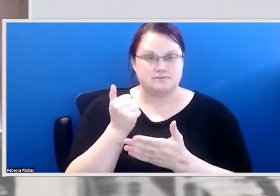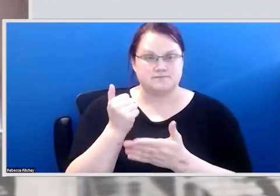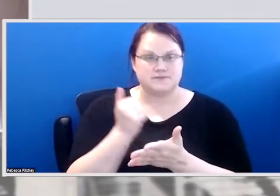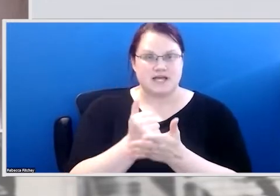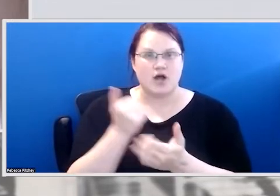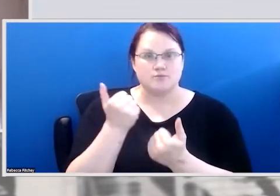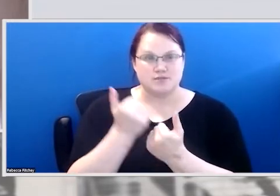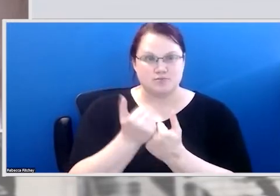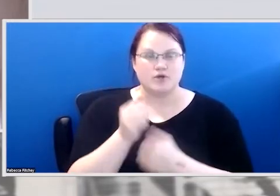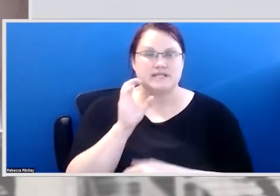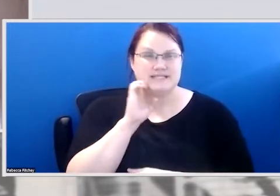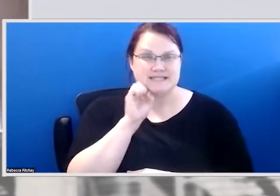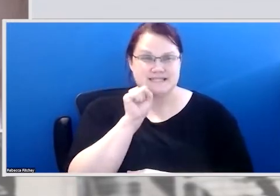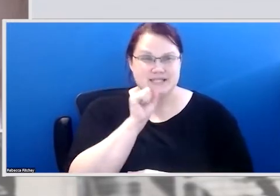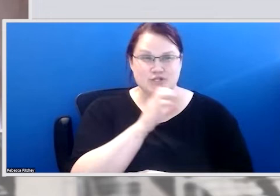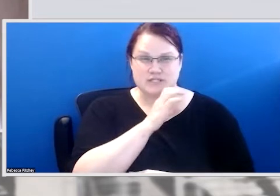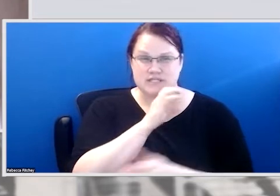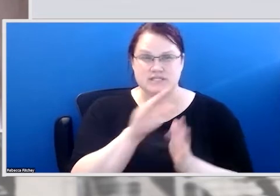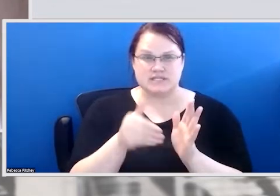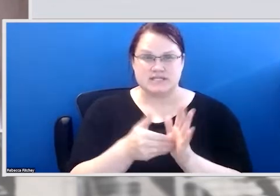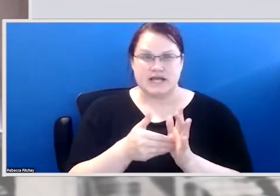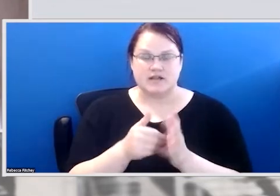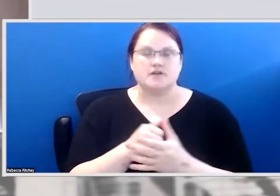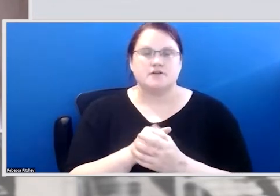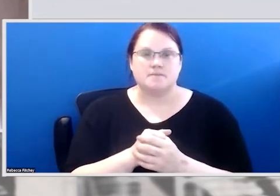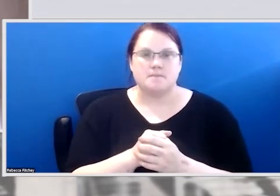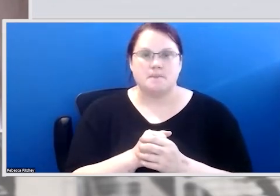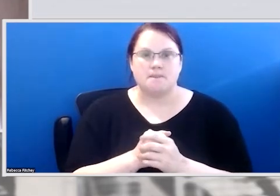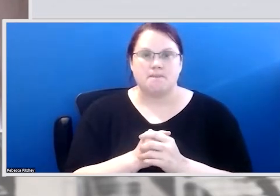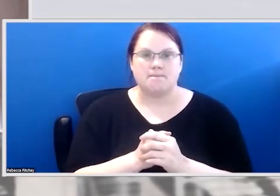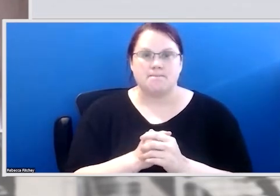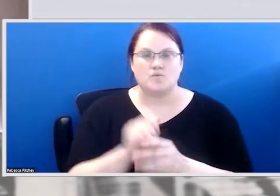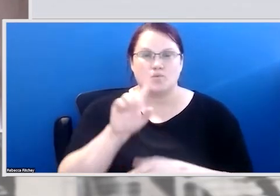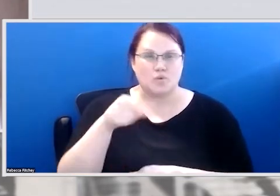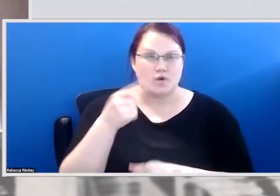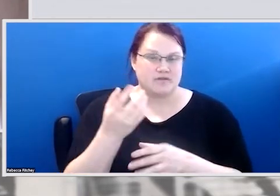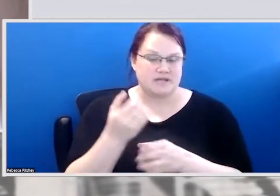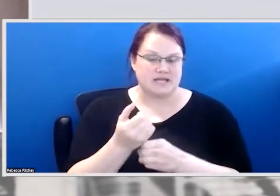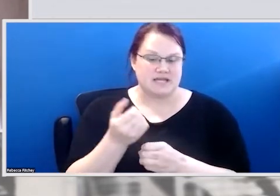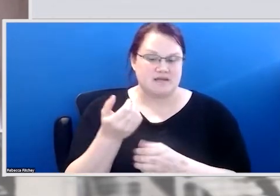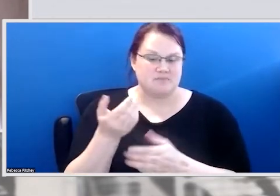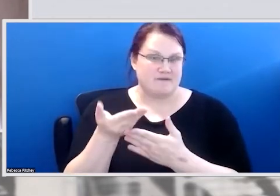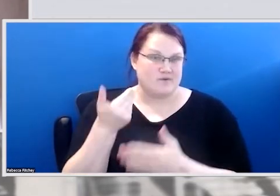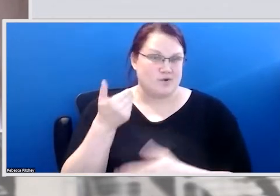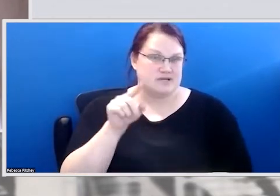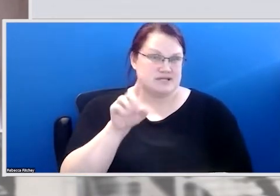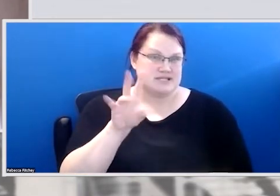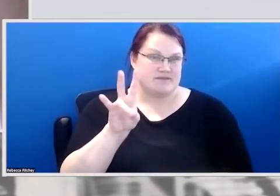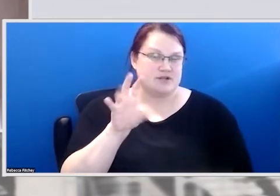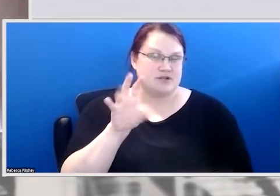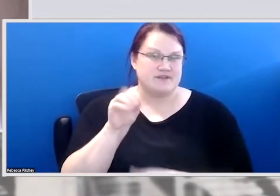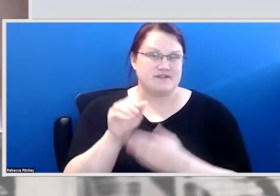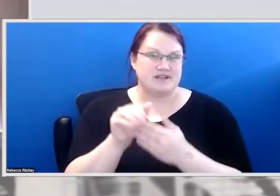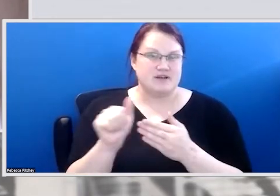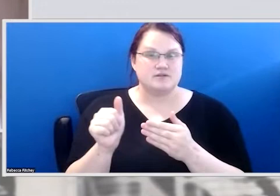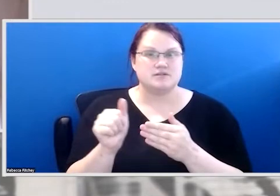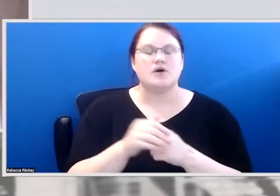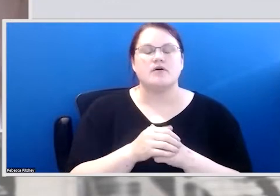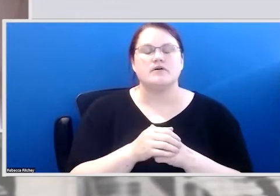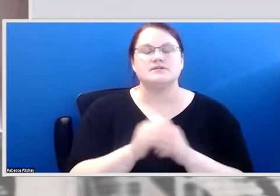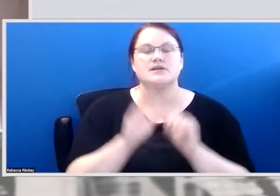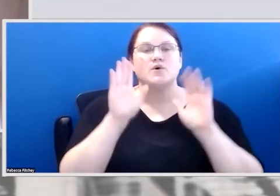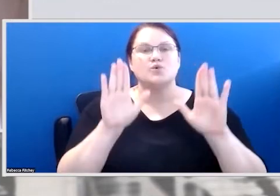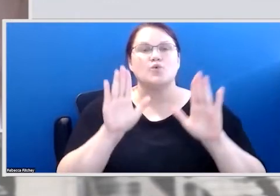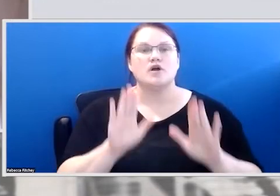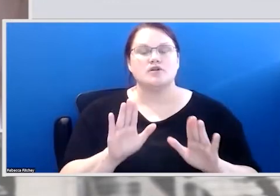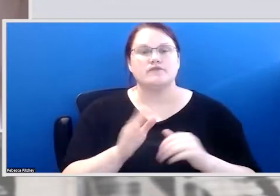request this year, and that was an increase from past years where we were getting $750,000. So it's wonderful that the